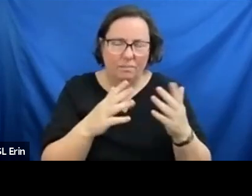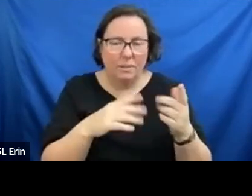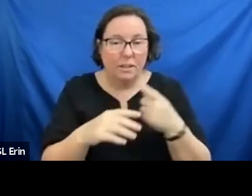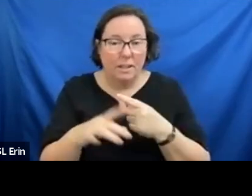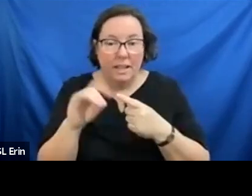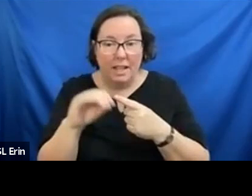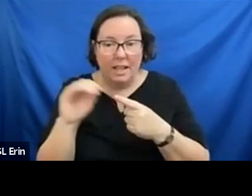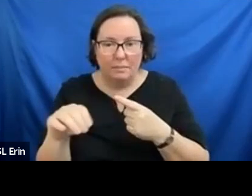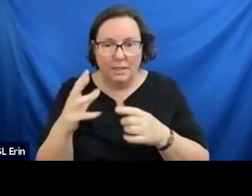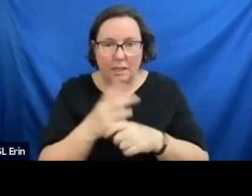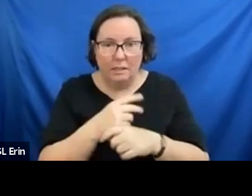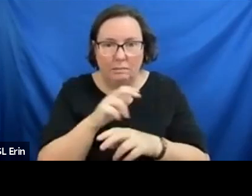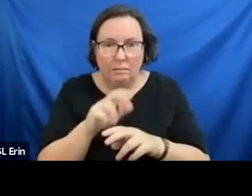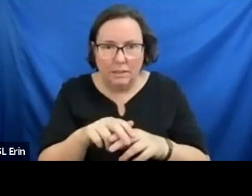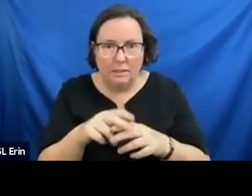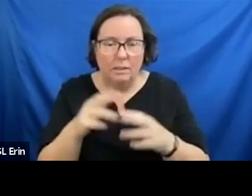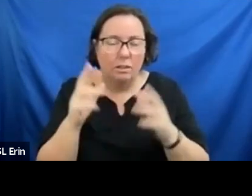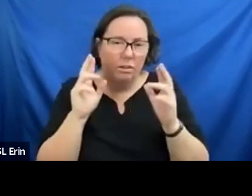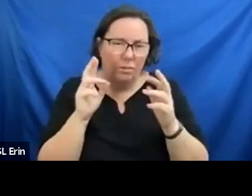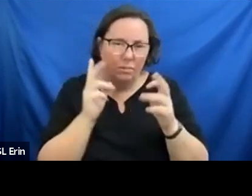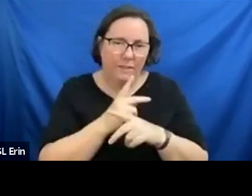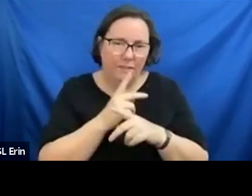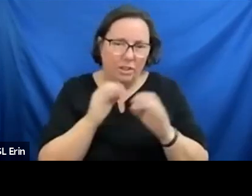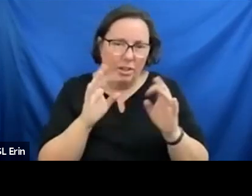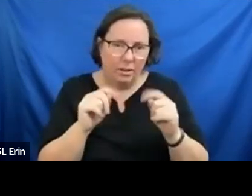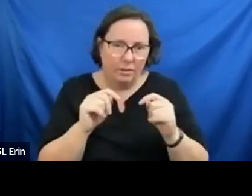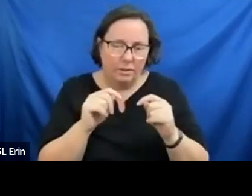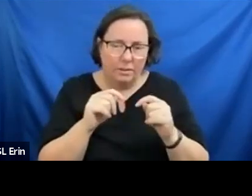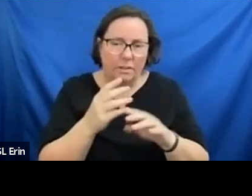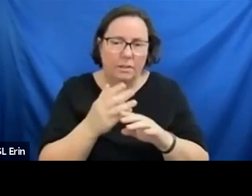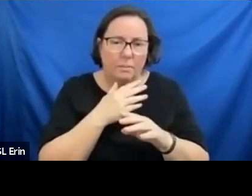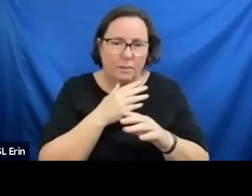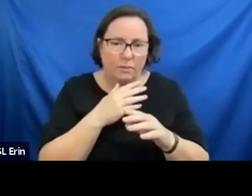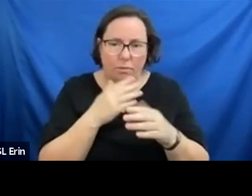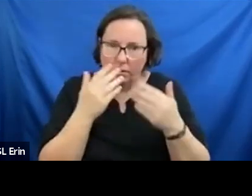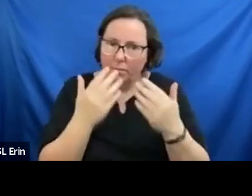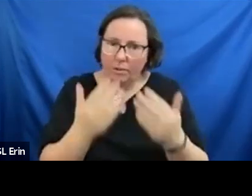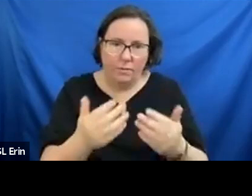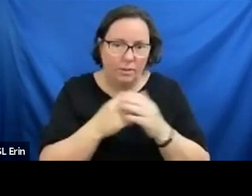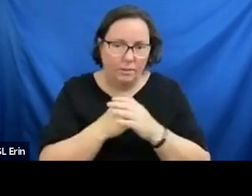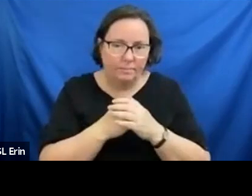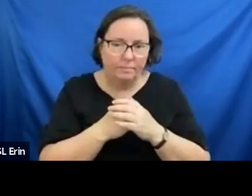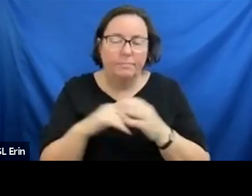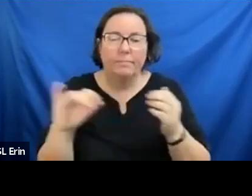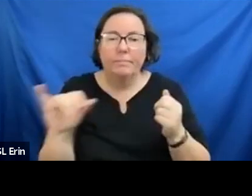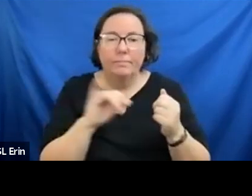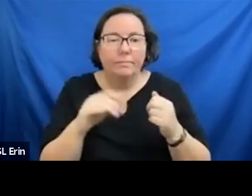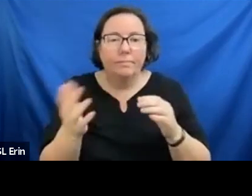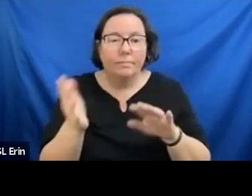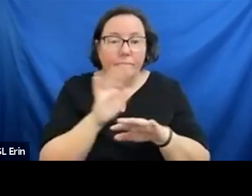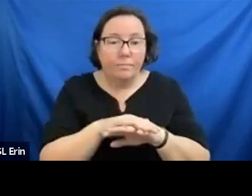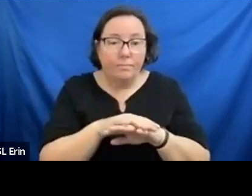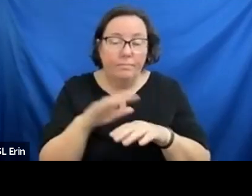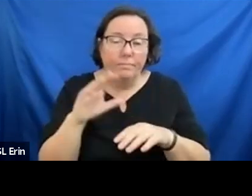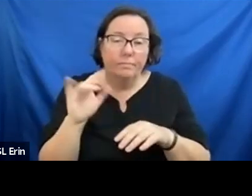get a seat. So I hope we can figure this out before moving forward. I also overlaid the